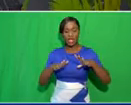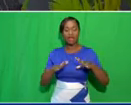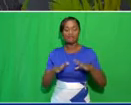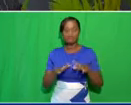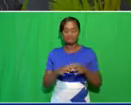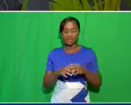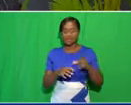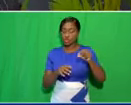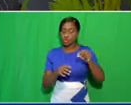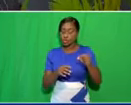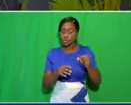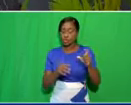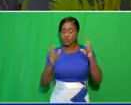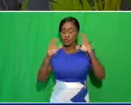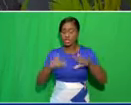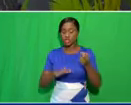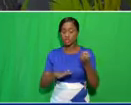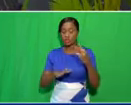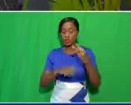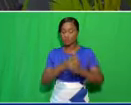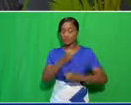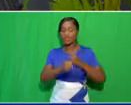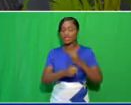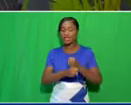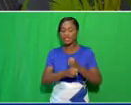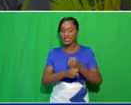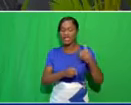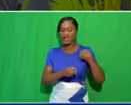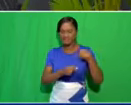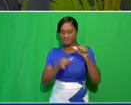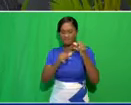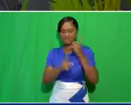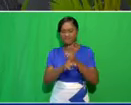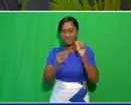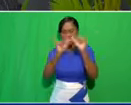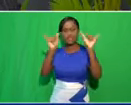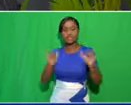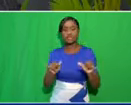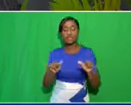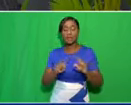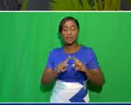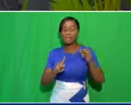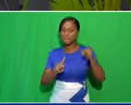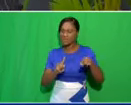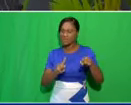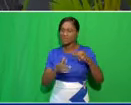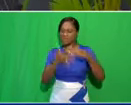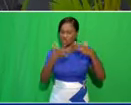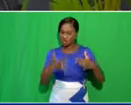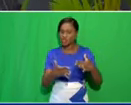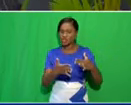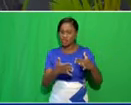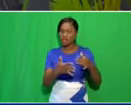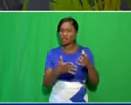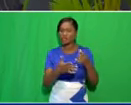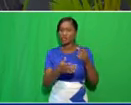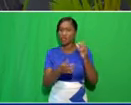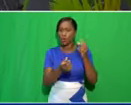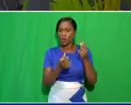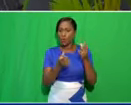test. They also have a stratified system, but they are a high-performing society. So there are